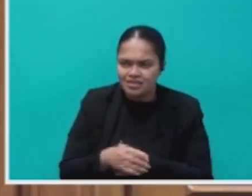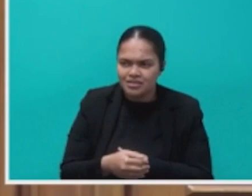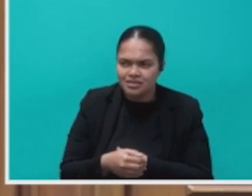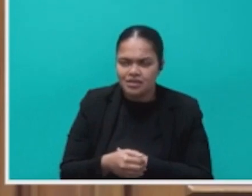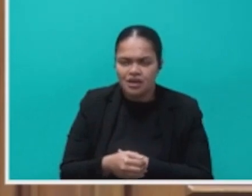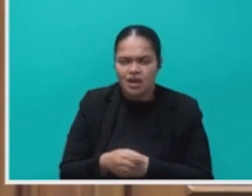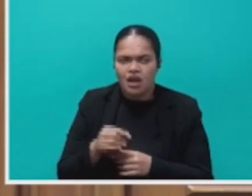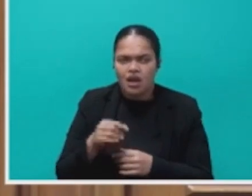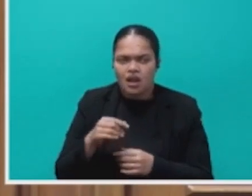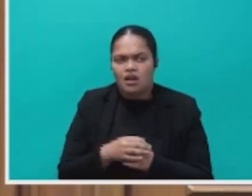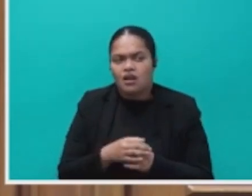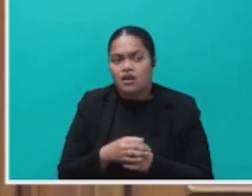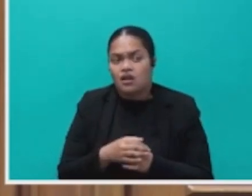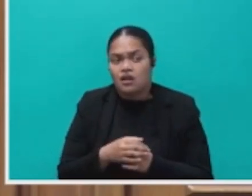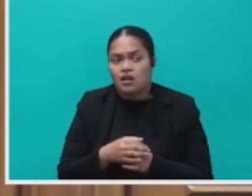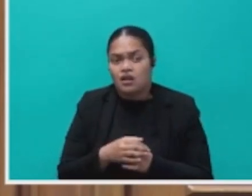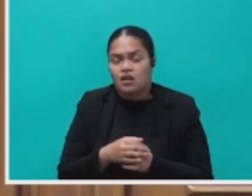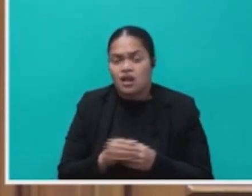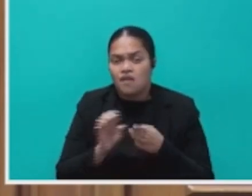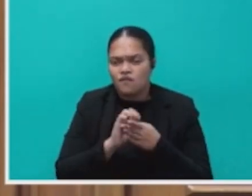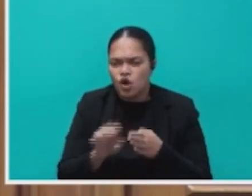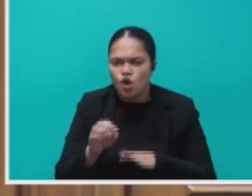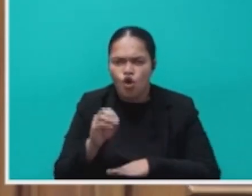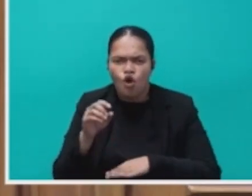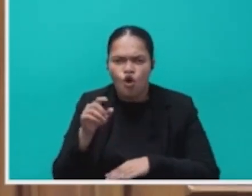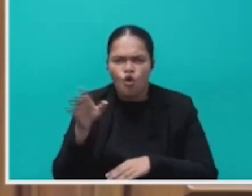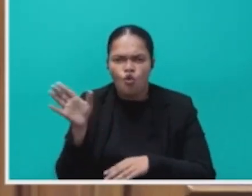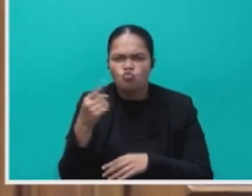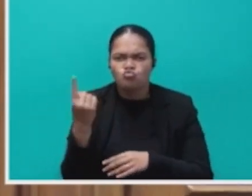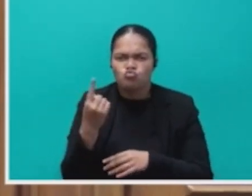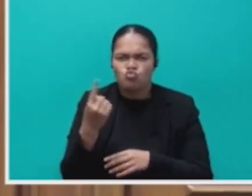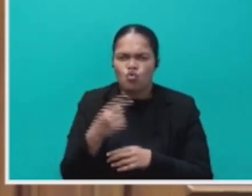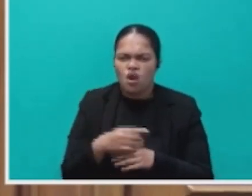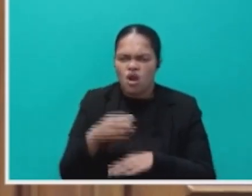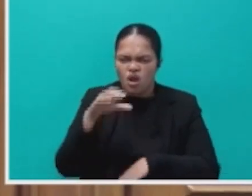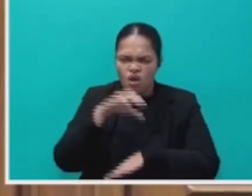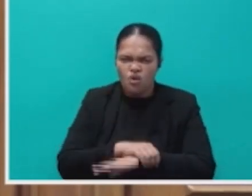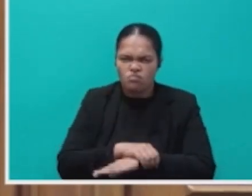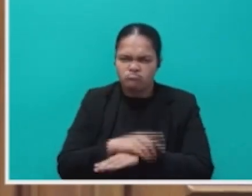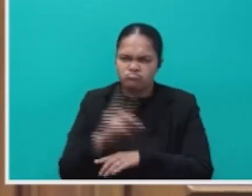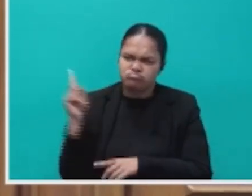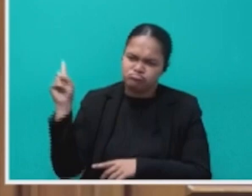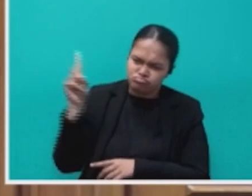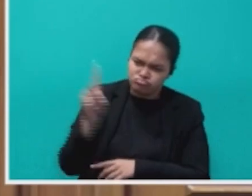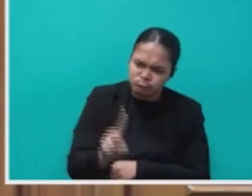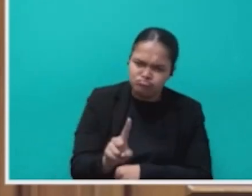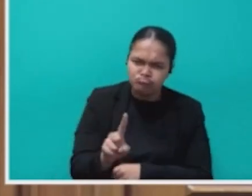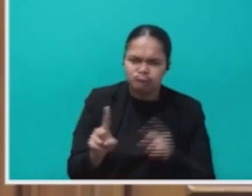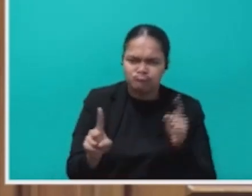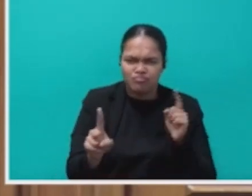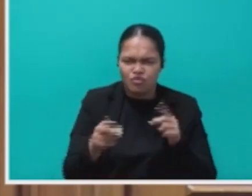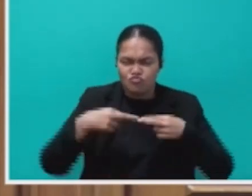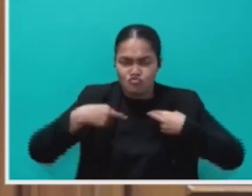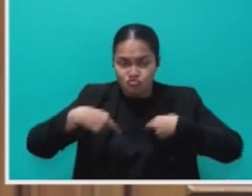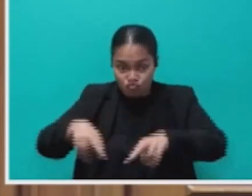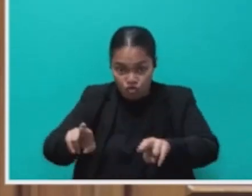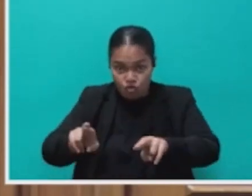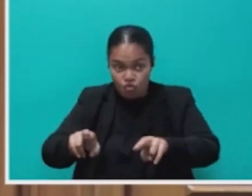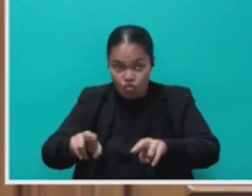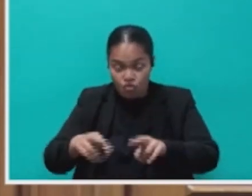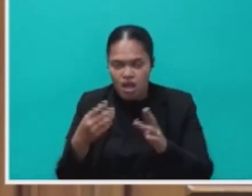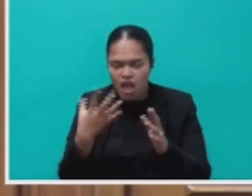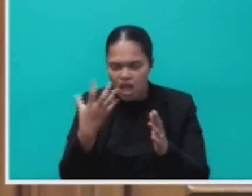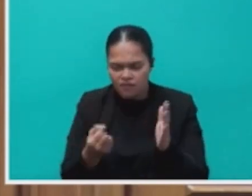by enforcement officers to clamp down on the traffic offences on our roads as stated under the